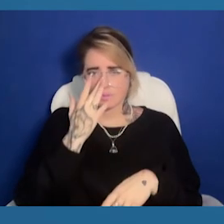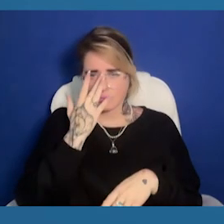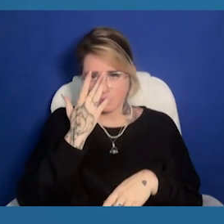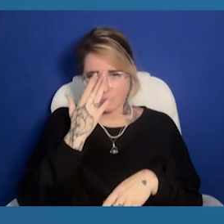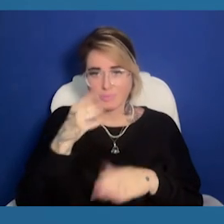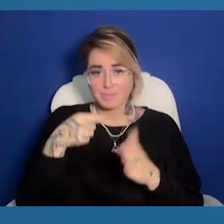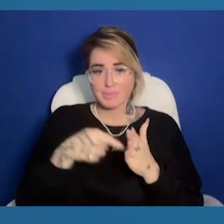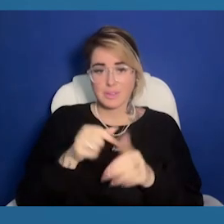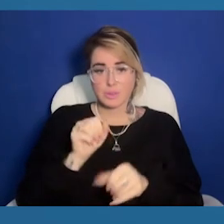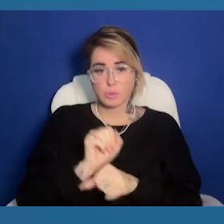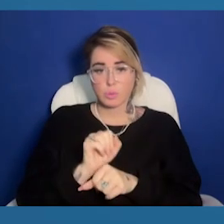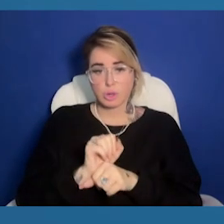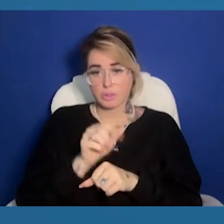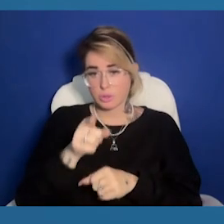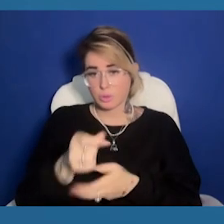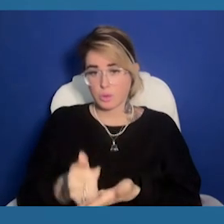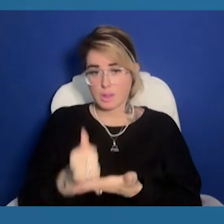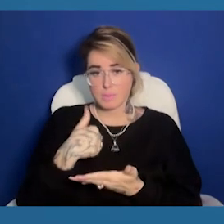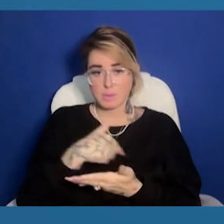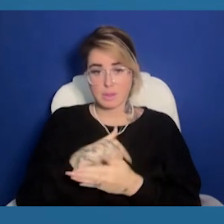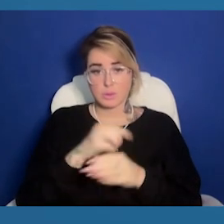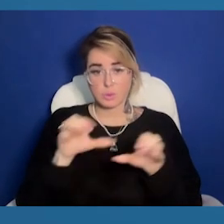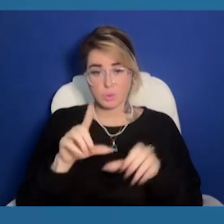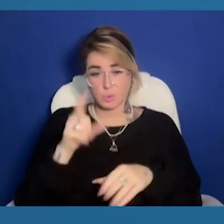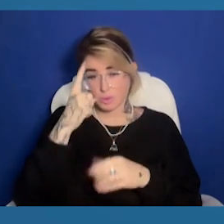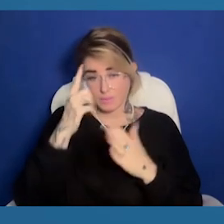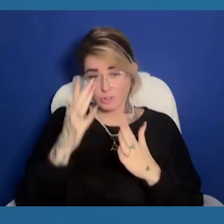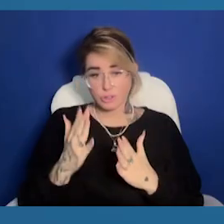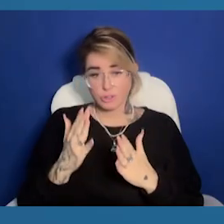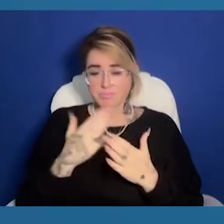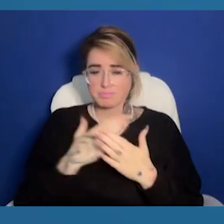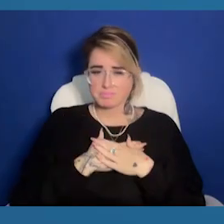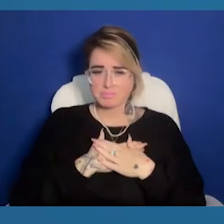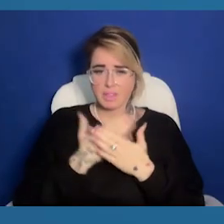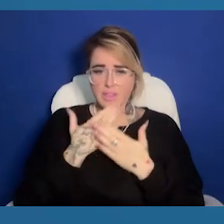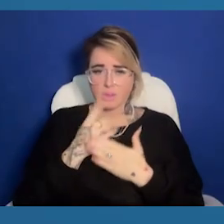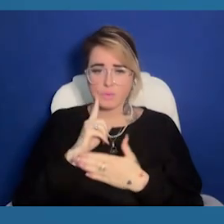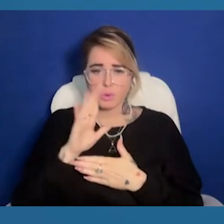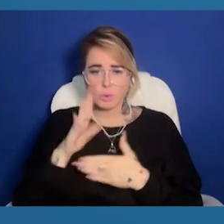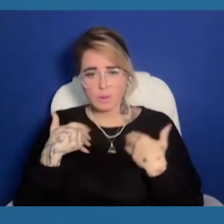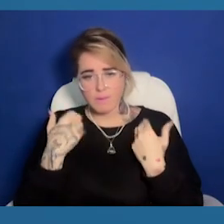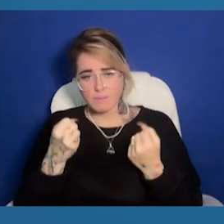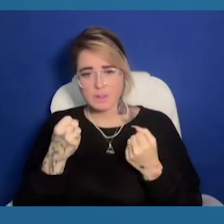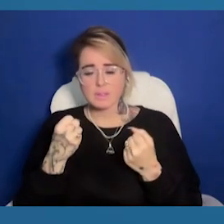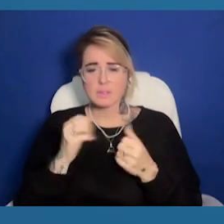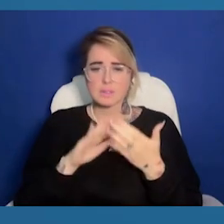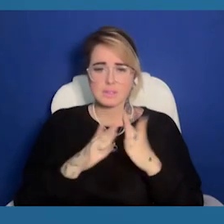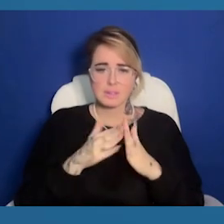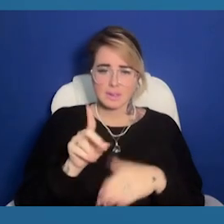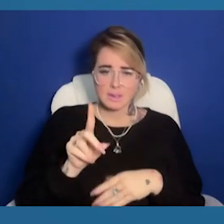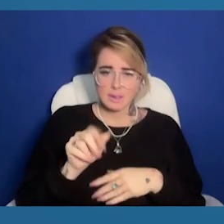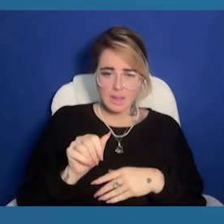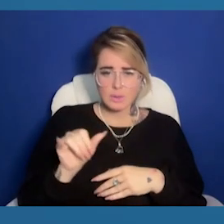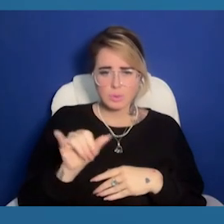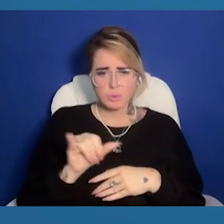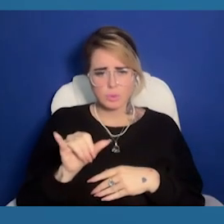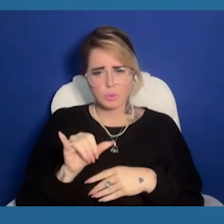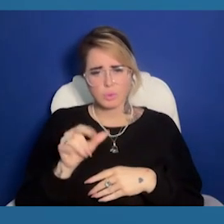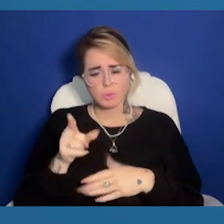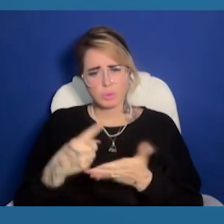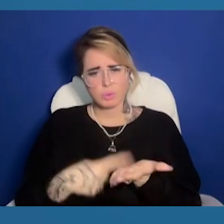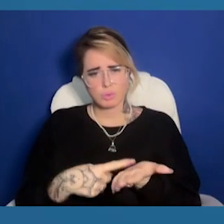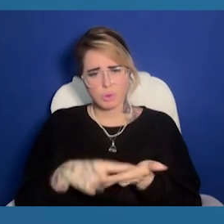work that you've helped us get done, Governor, and I thank you for your confidence in the city DAs to talk about